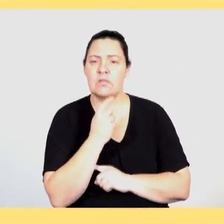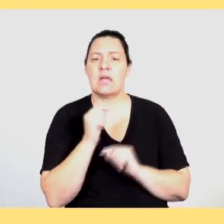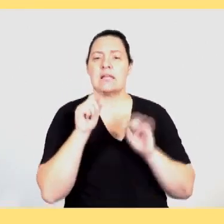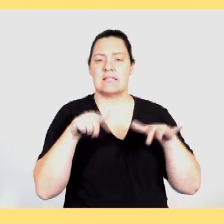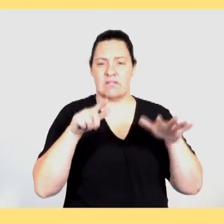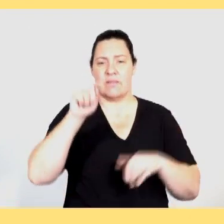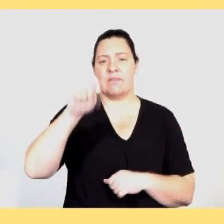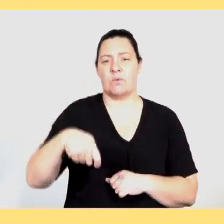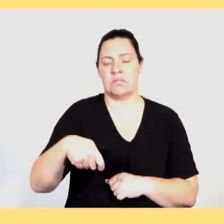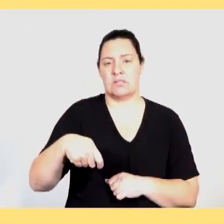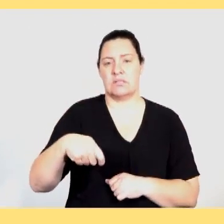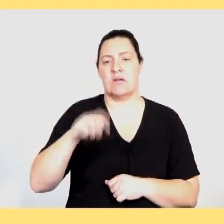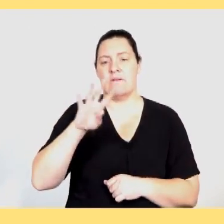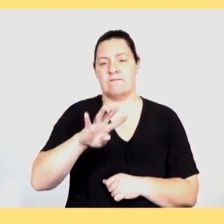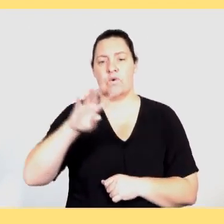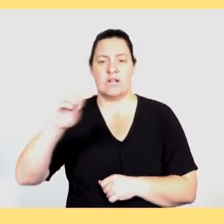become